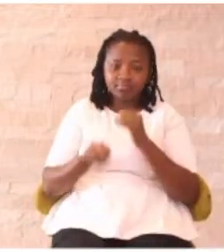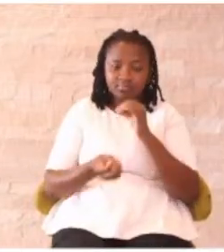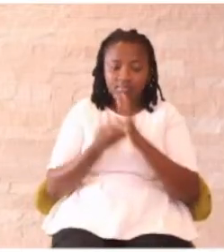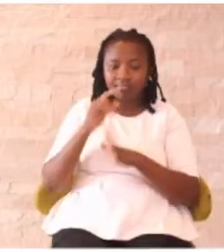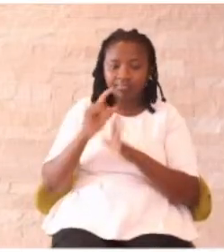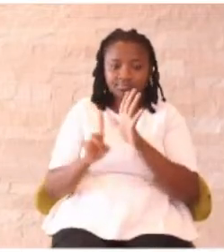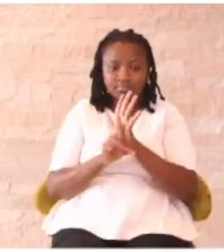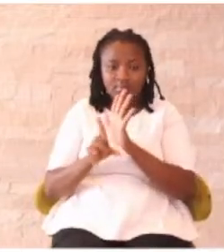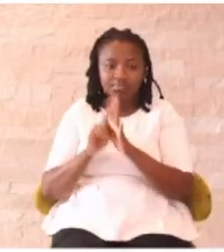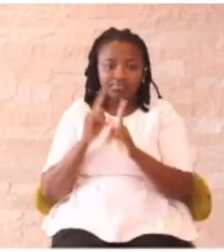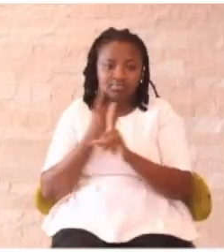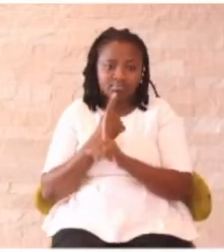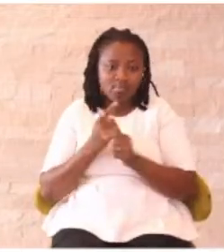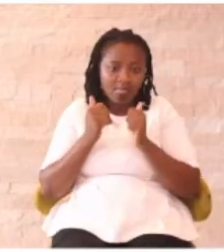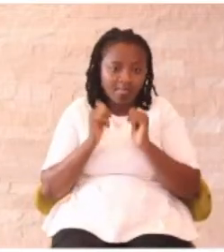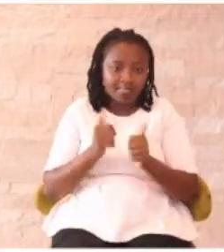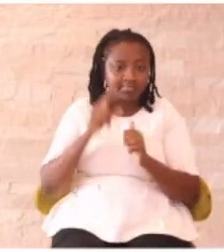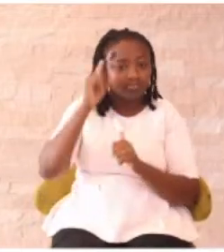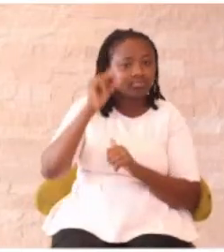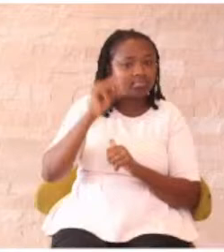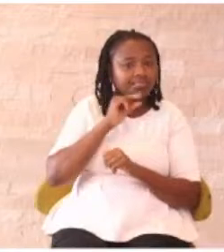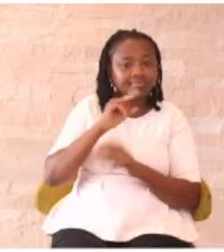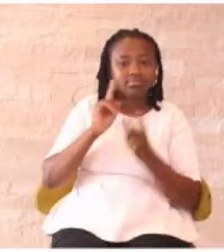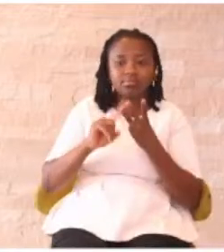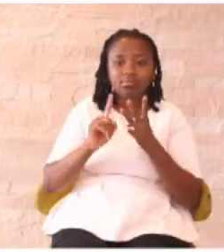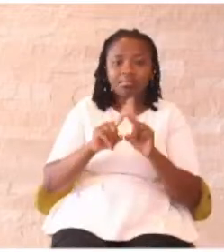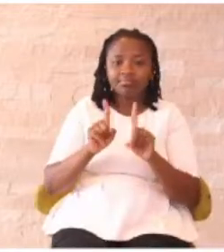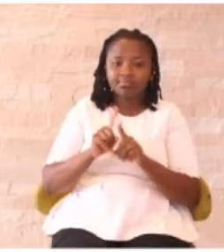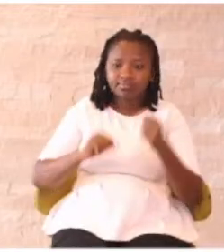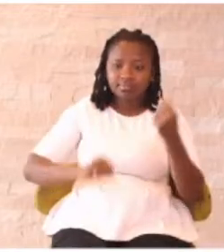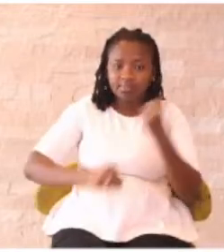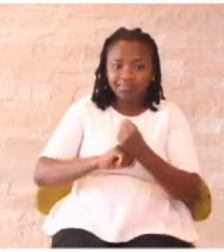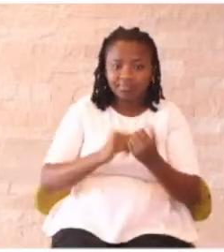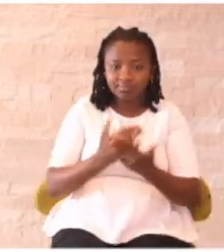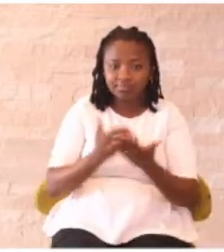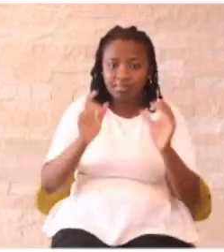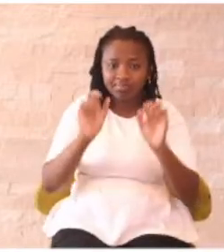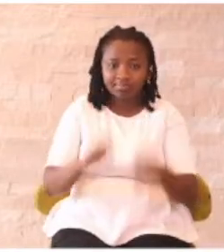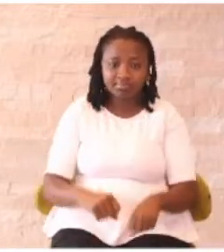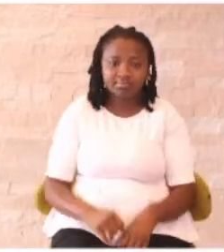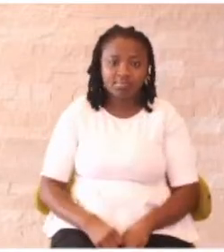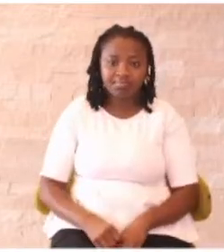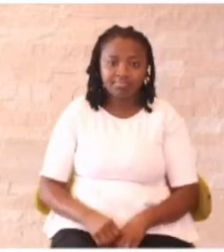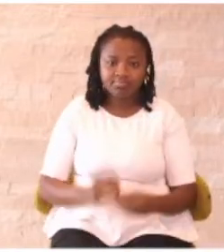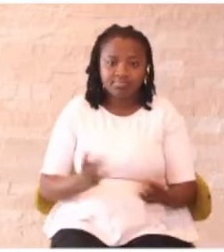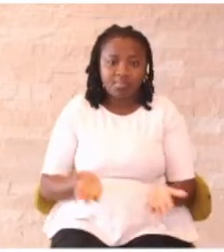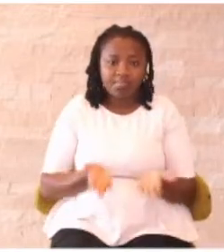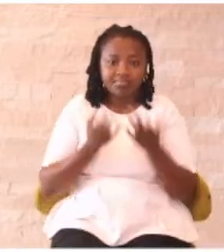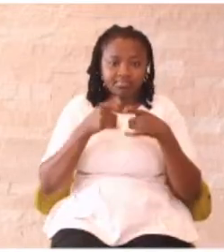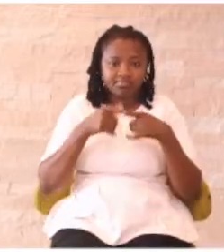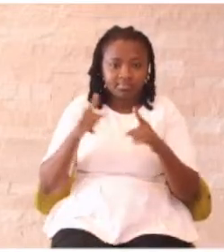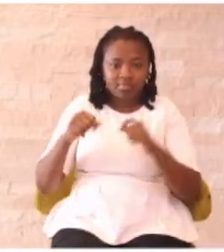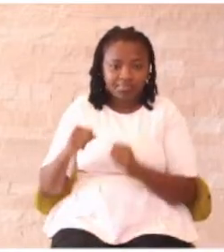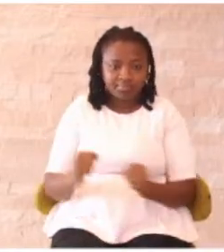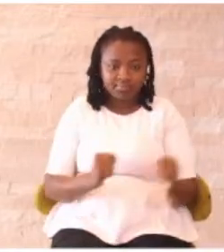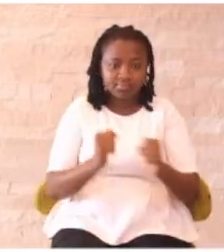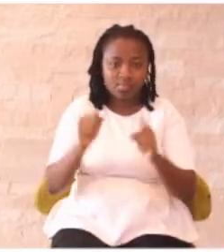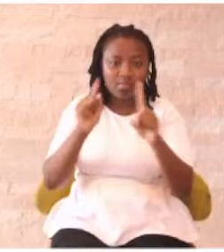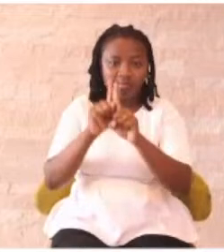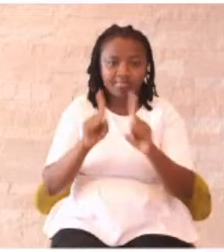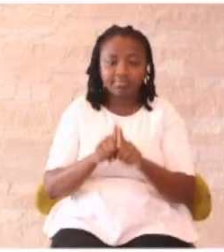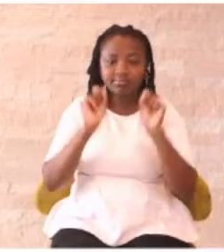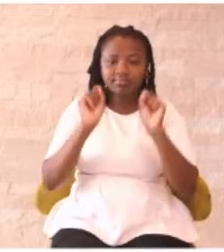legislation, supporting them to be able to position themselves strategically and to be able